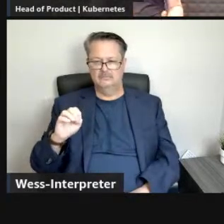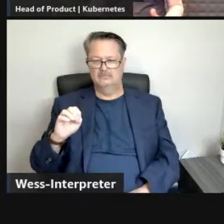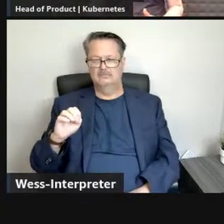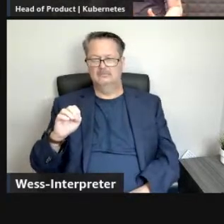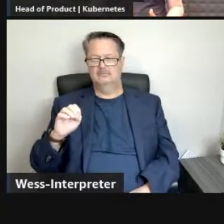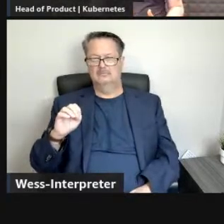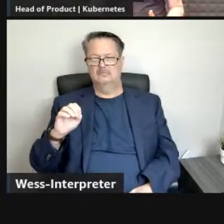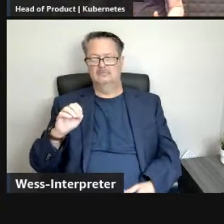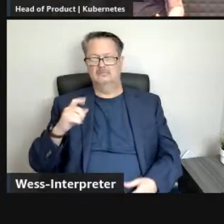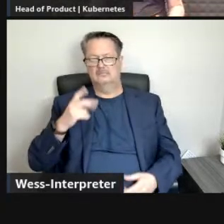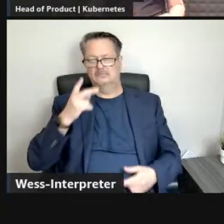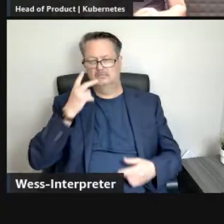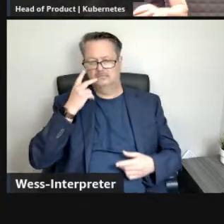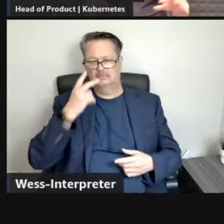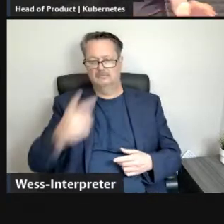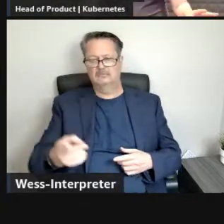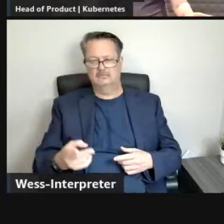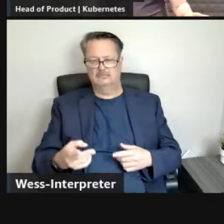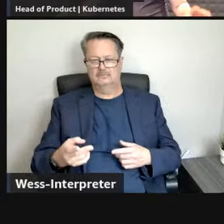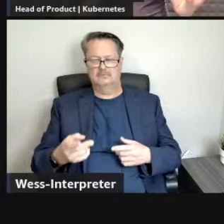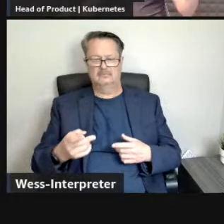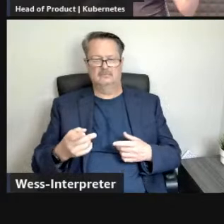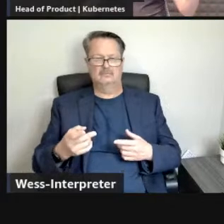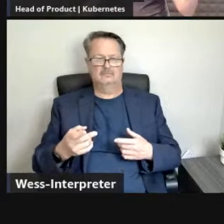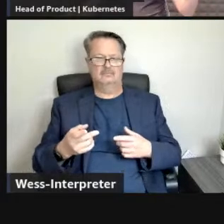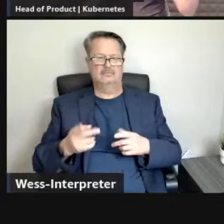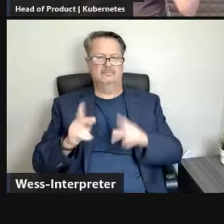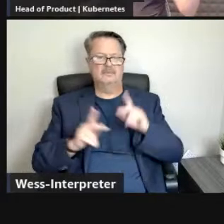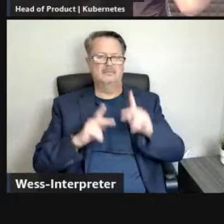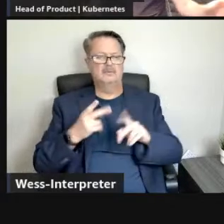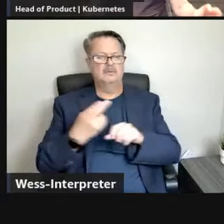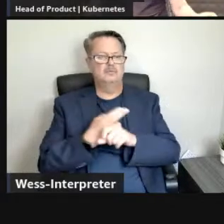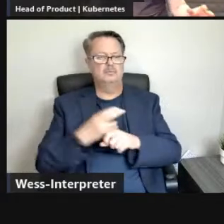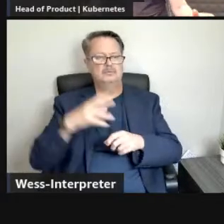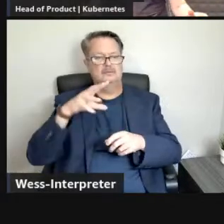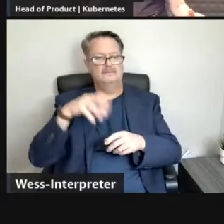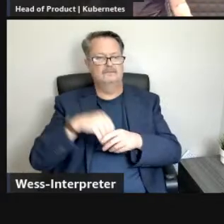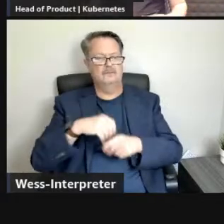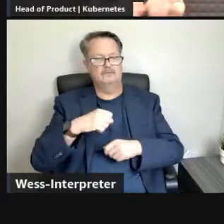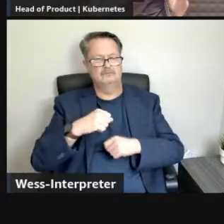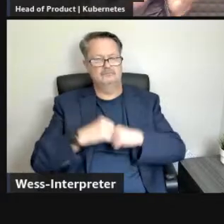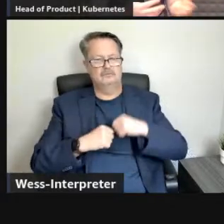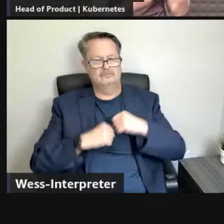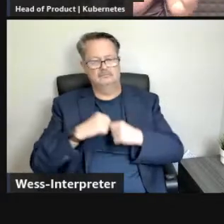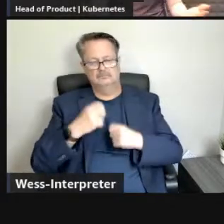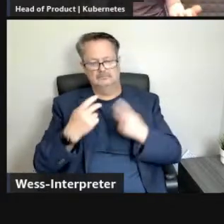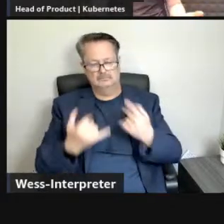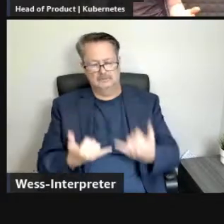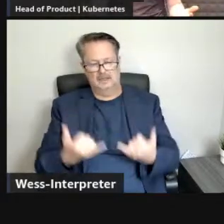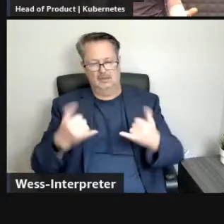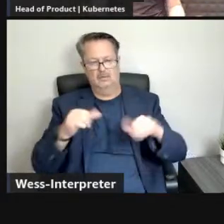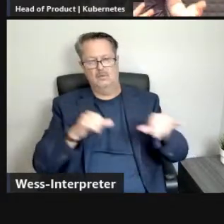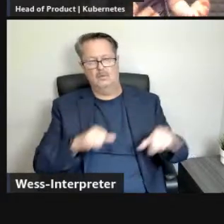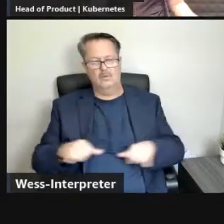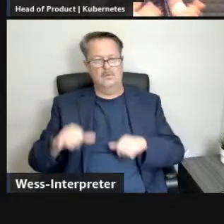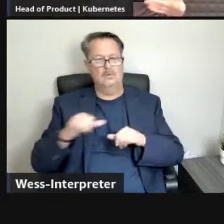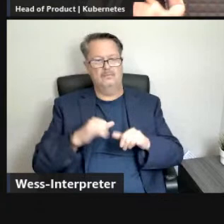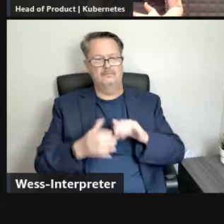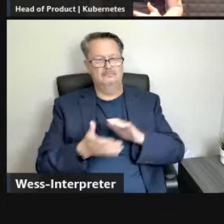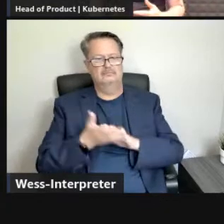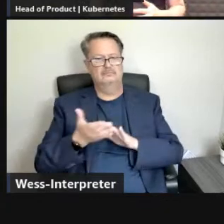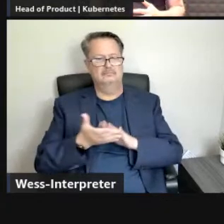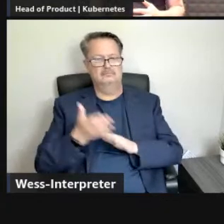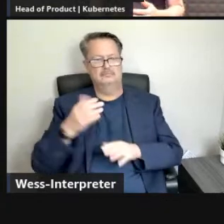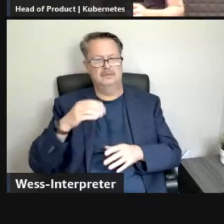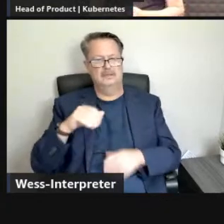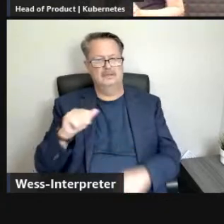tools for this. And what we now have is we have a set of common open source tools that are built and vended by AWS that you can